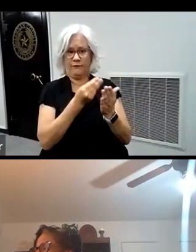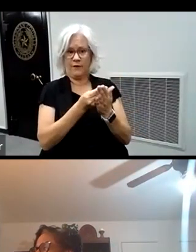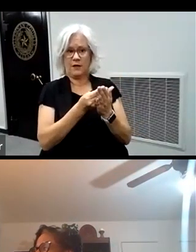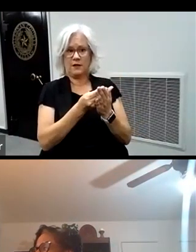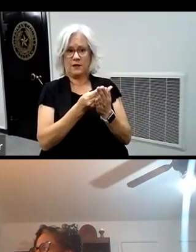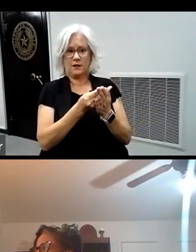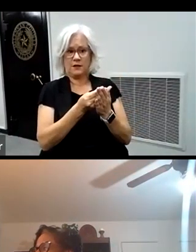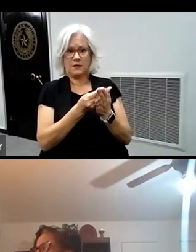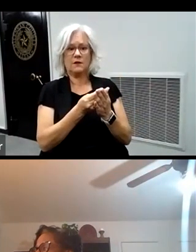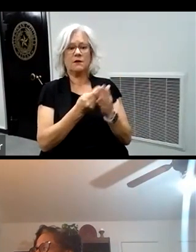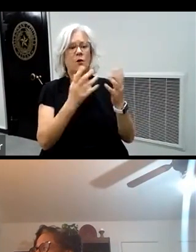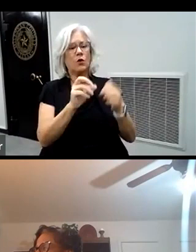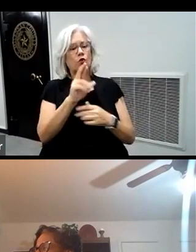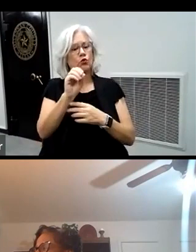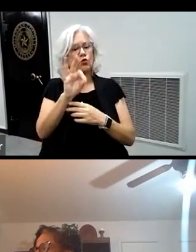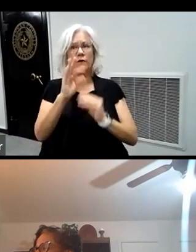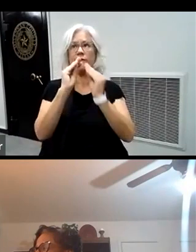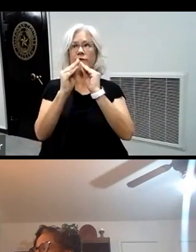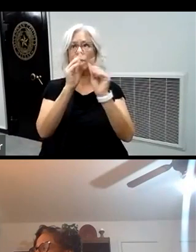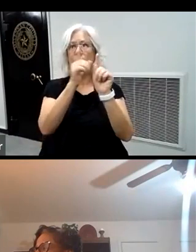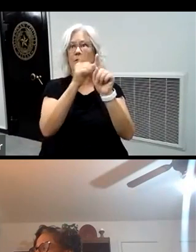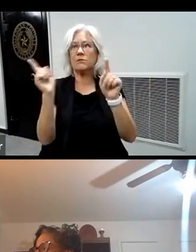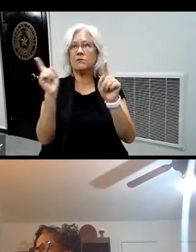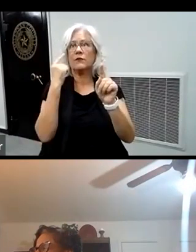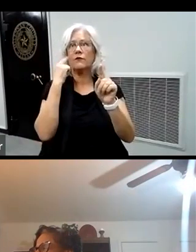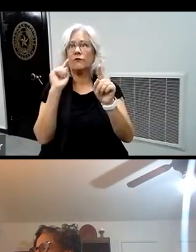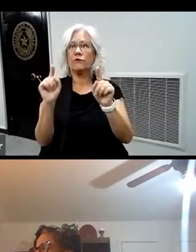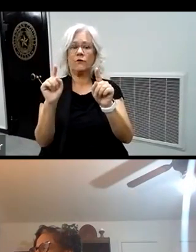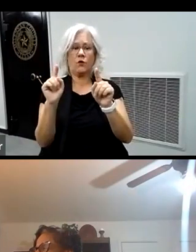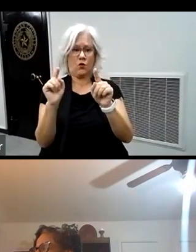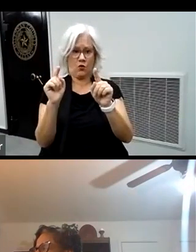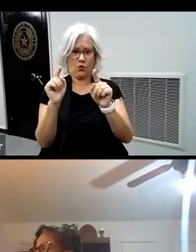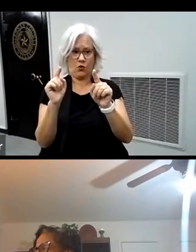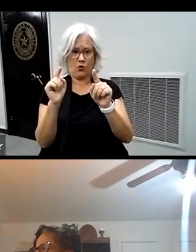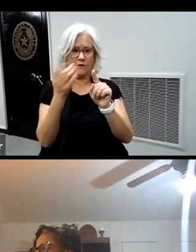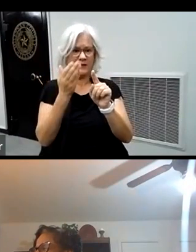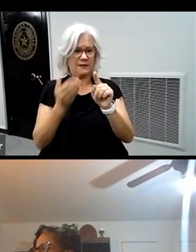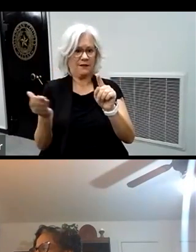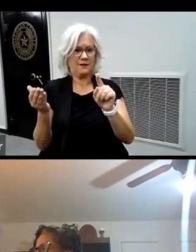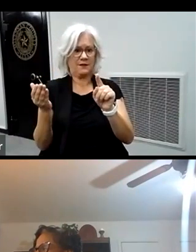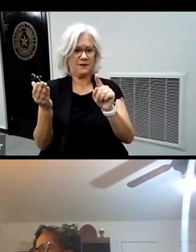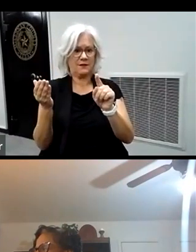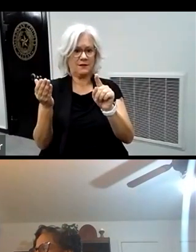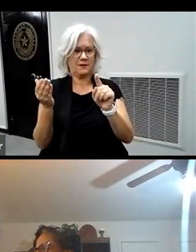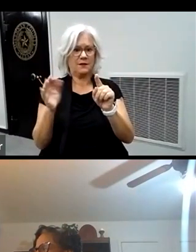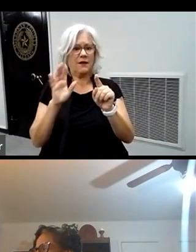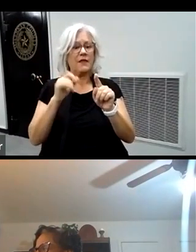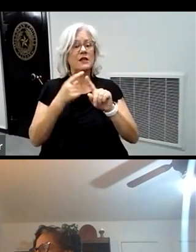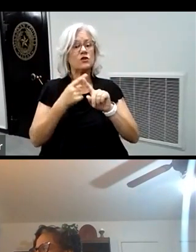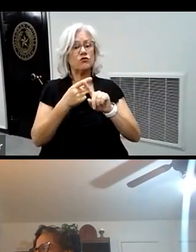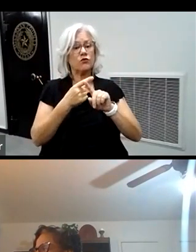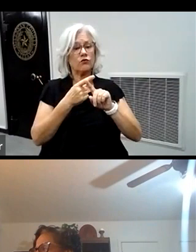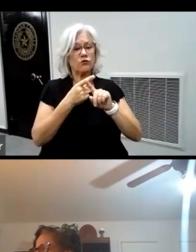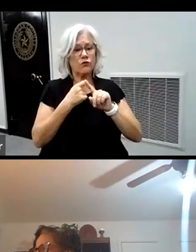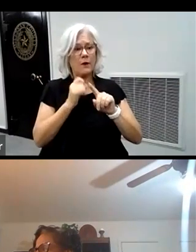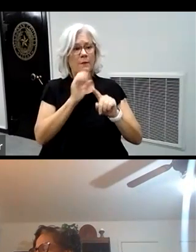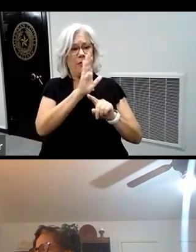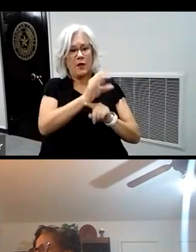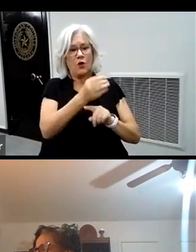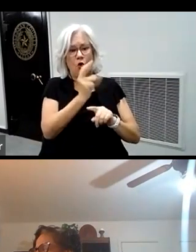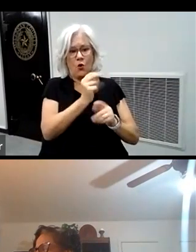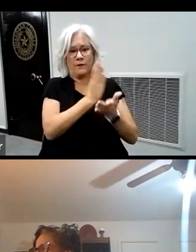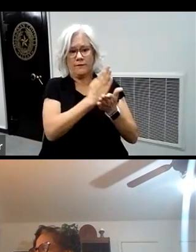increase roof repairs for a couple facilities roofs, and that is coming from contingencies within that fund.